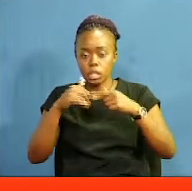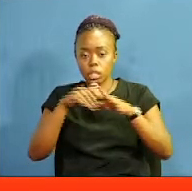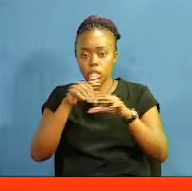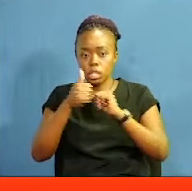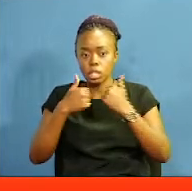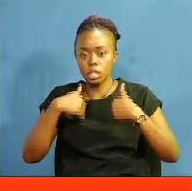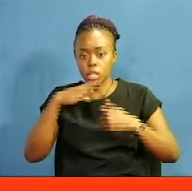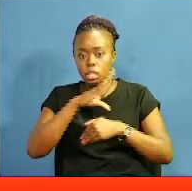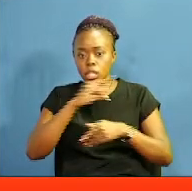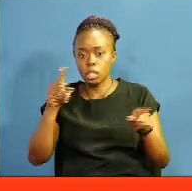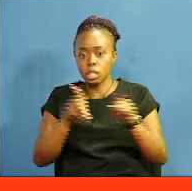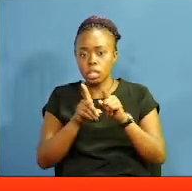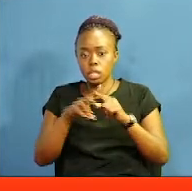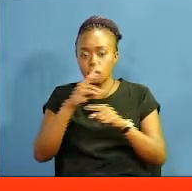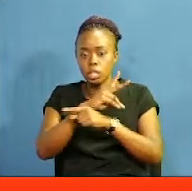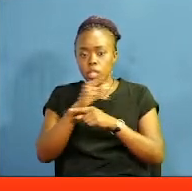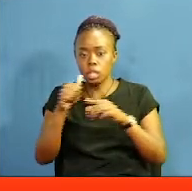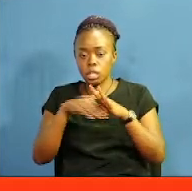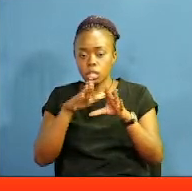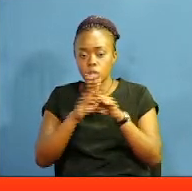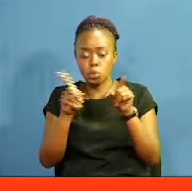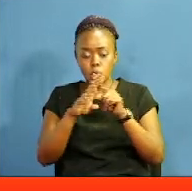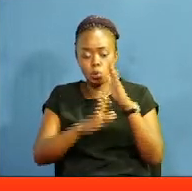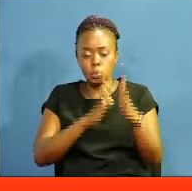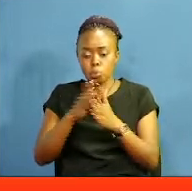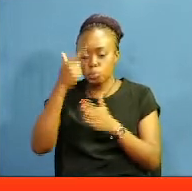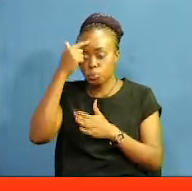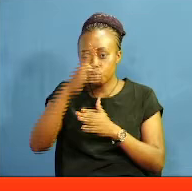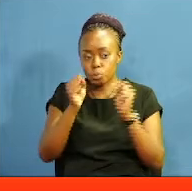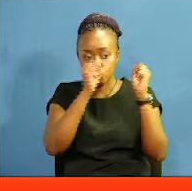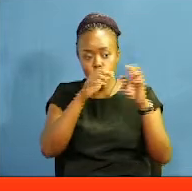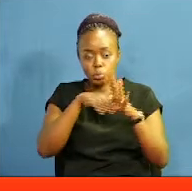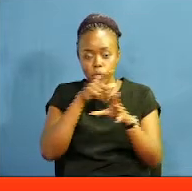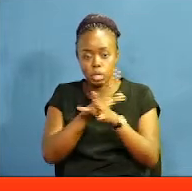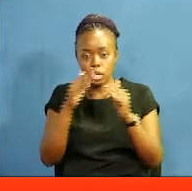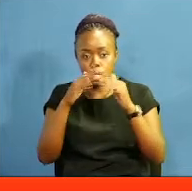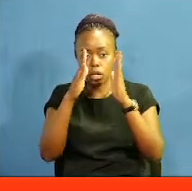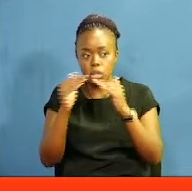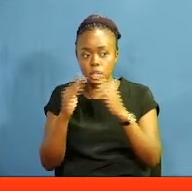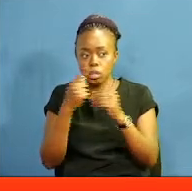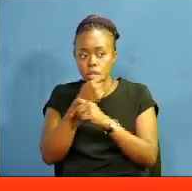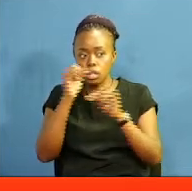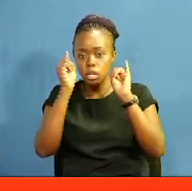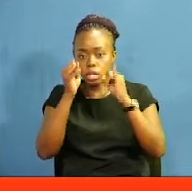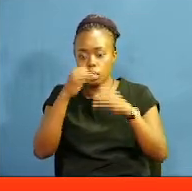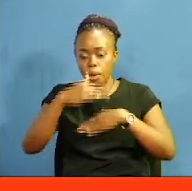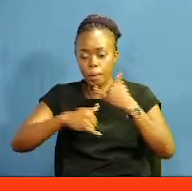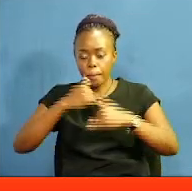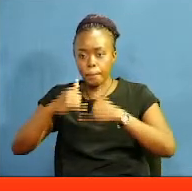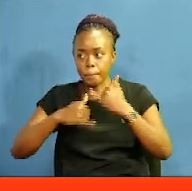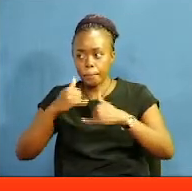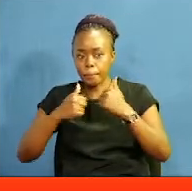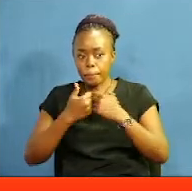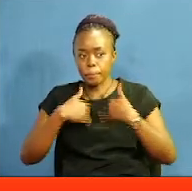Coalitions integrating and disintegrating as a strategy for a win in the state house. The new players